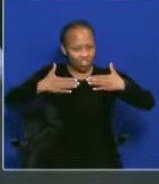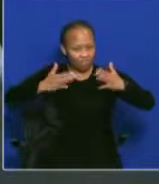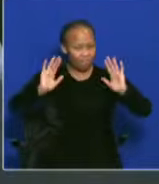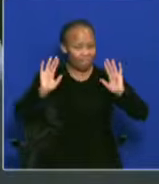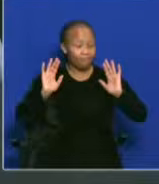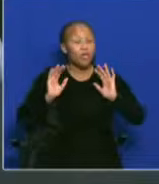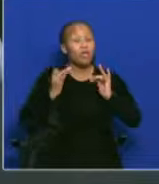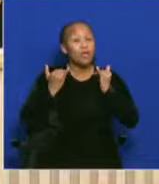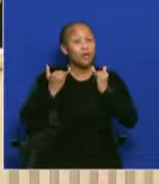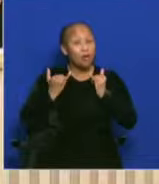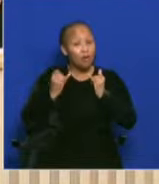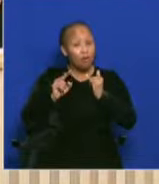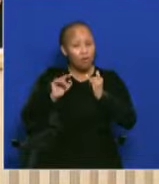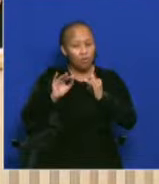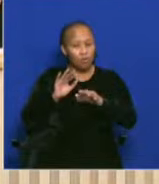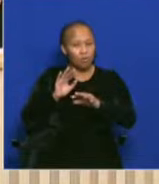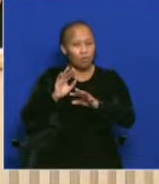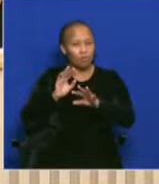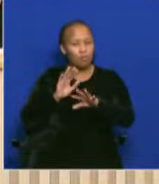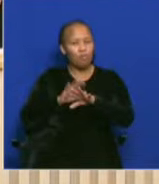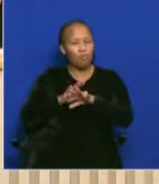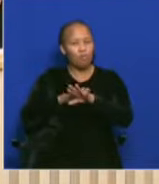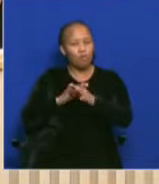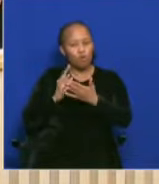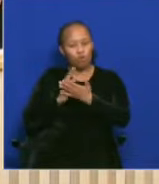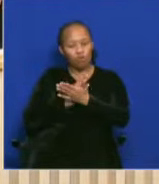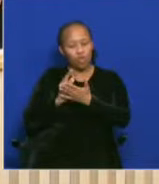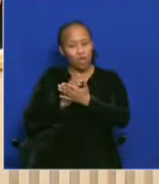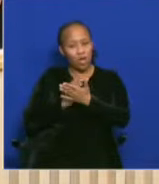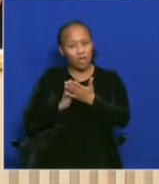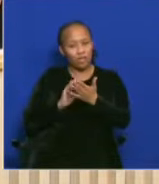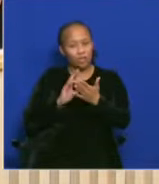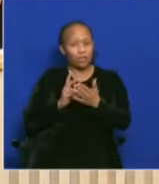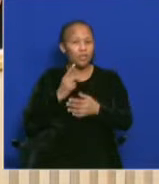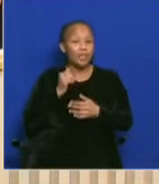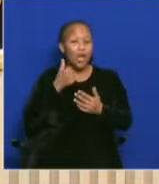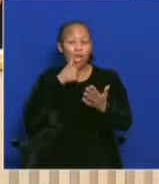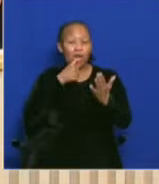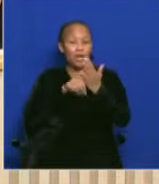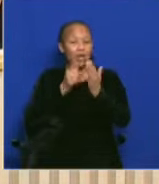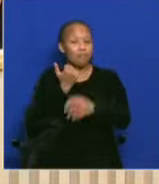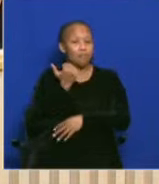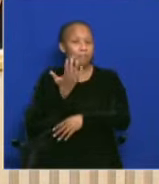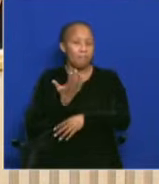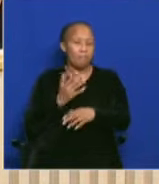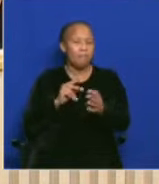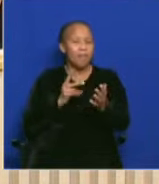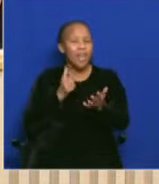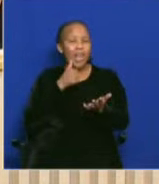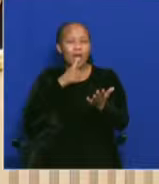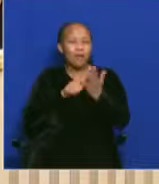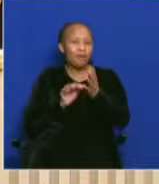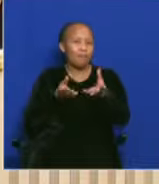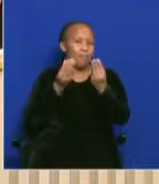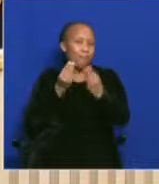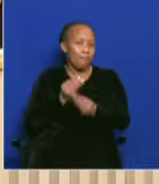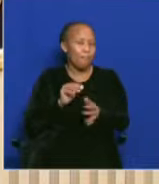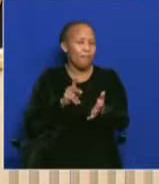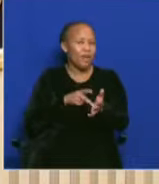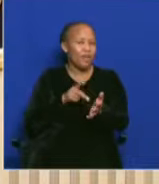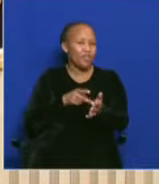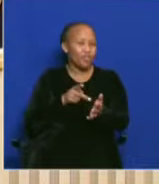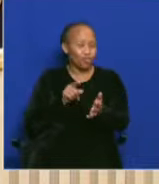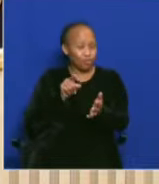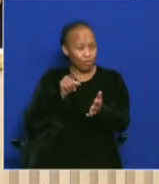chat, because he sends the next letter, which is on page 151, also from